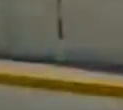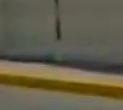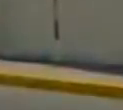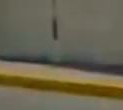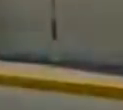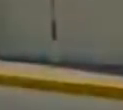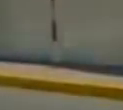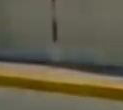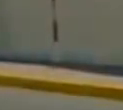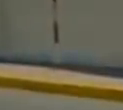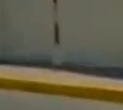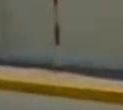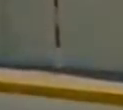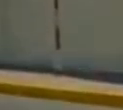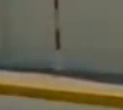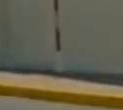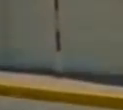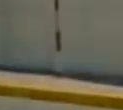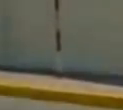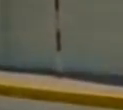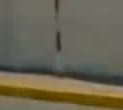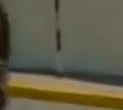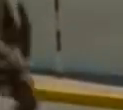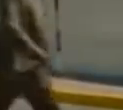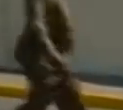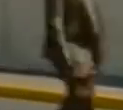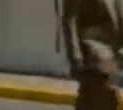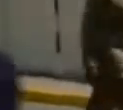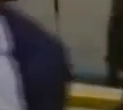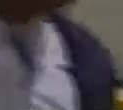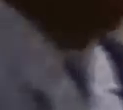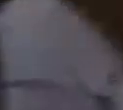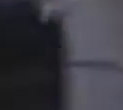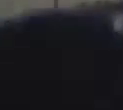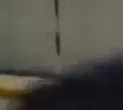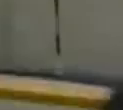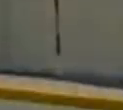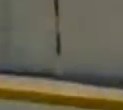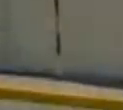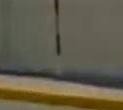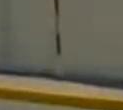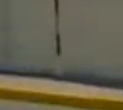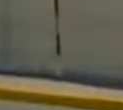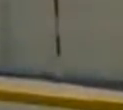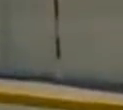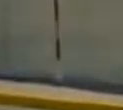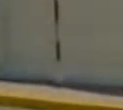as we normally do for the ceremonial opening. It says here, Houses of Parliament, Jamaica, the opening of the